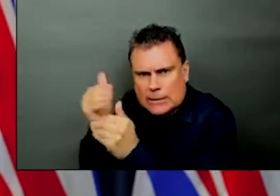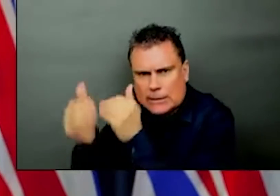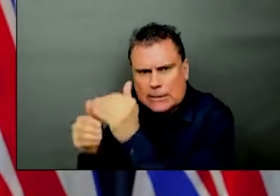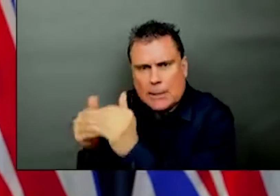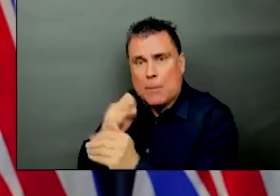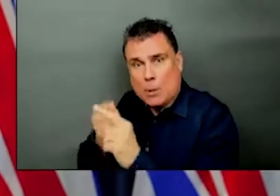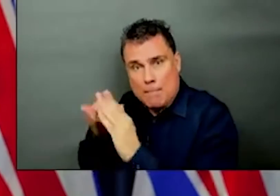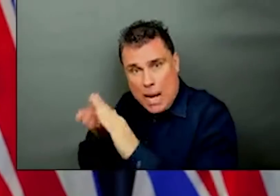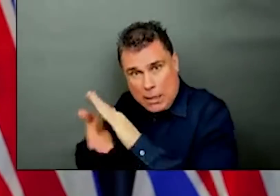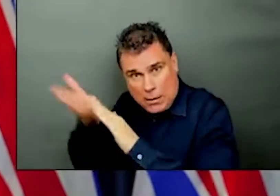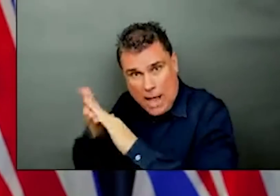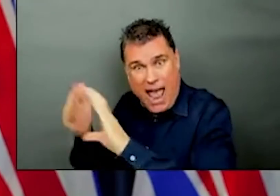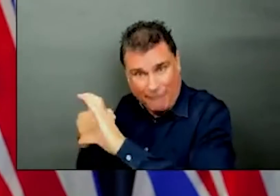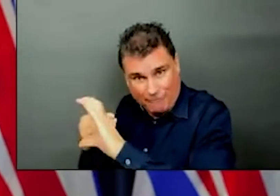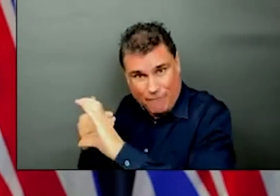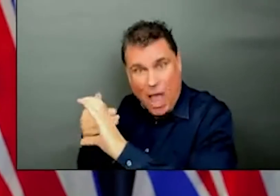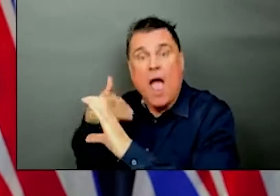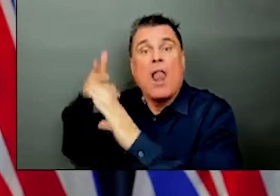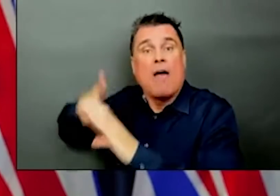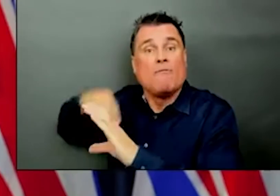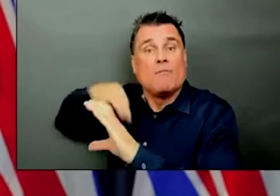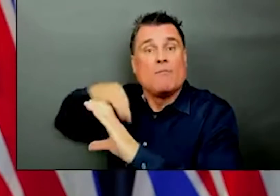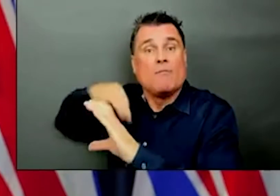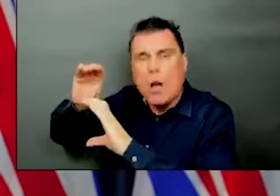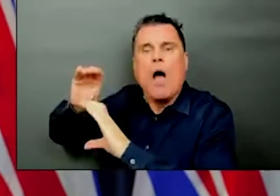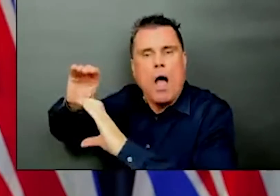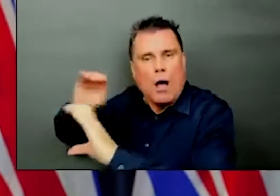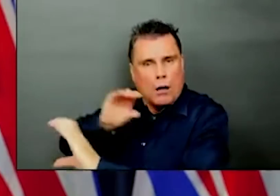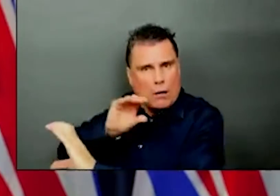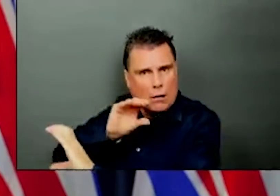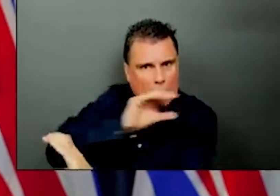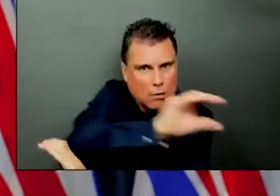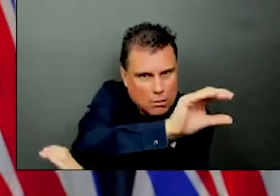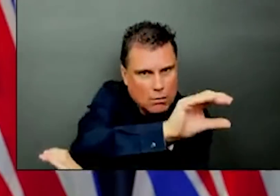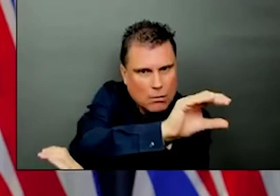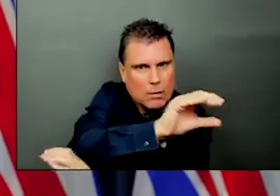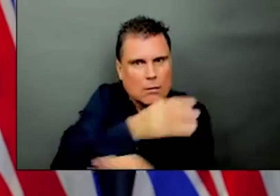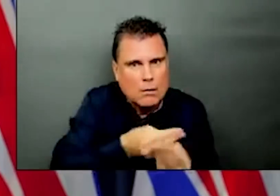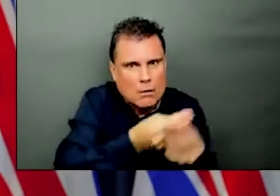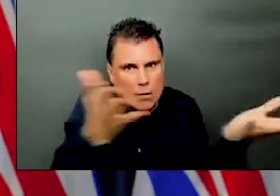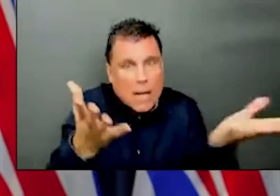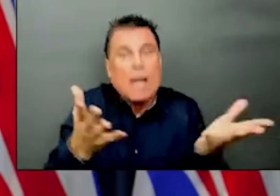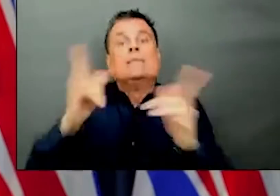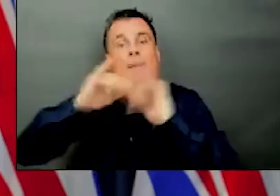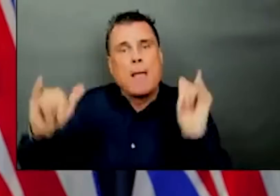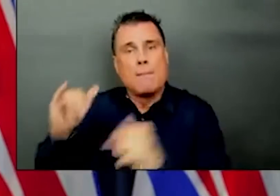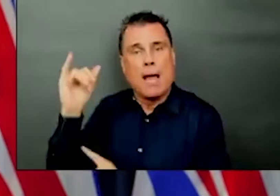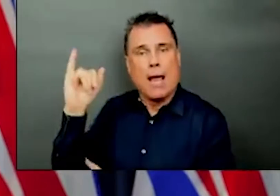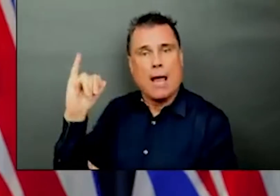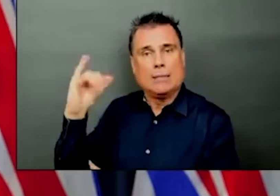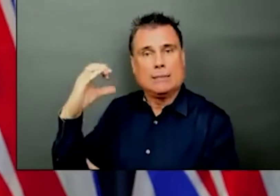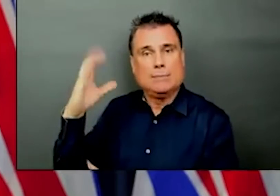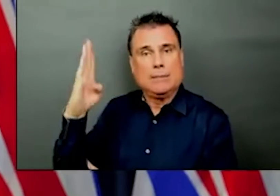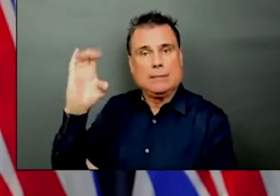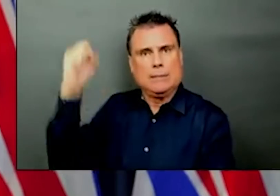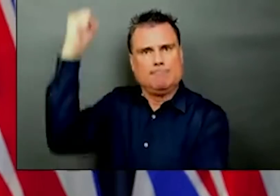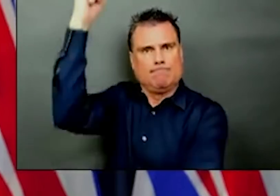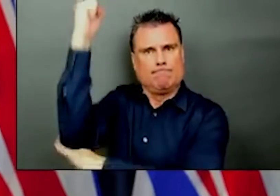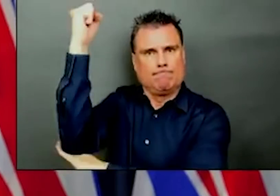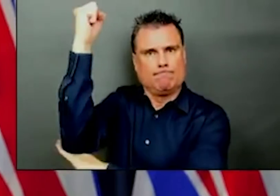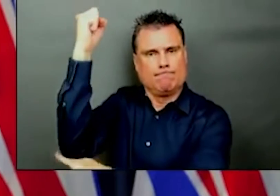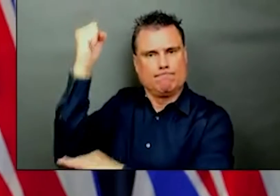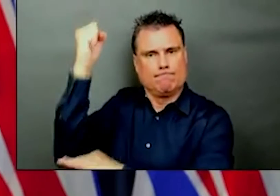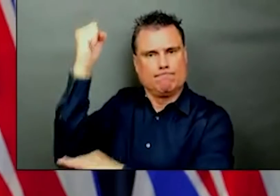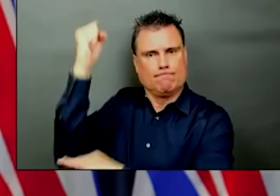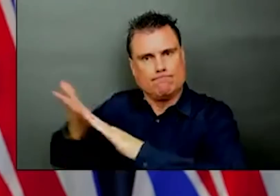company on the right track. And we're very confident that that's the case. And I'll pass it on to Nicolas to continue to make the point. But we wouldn't be here if we didn't think